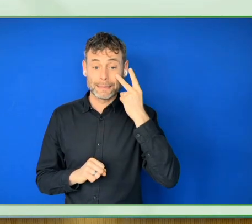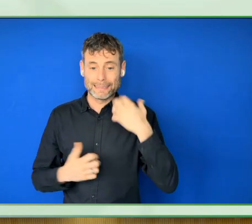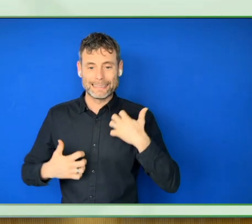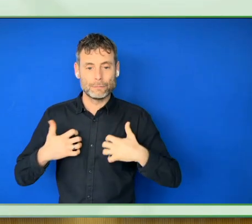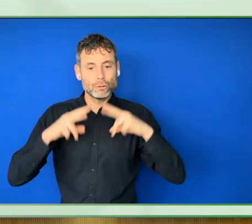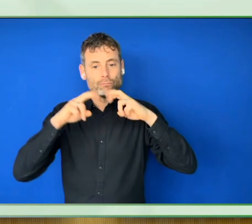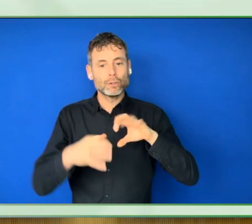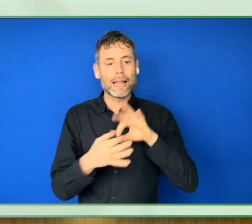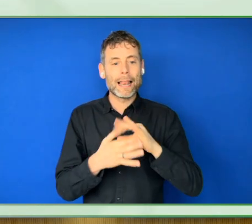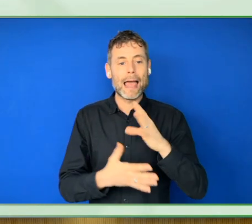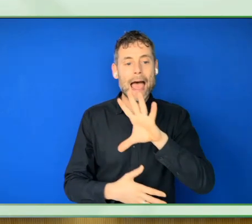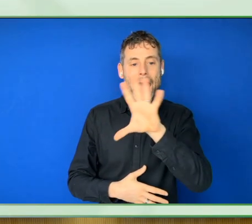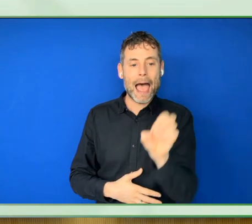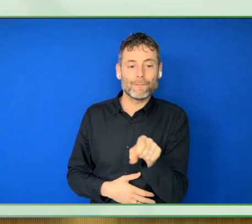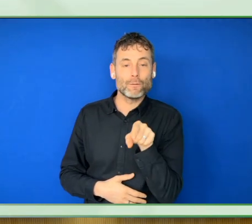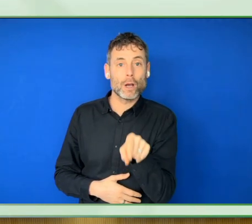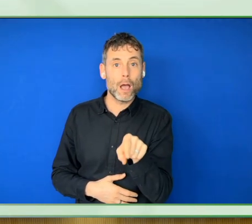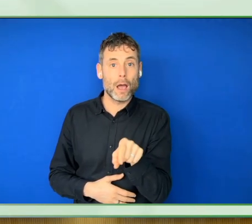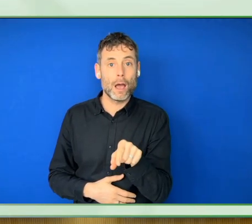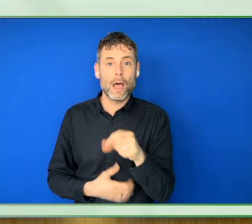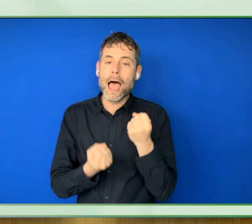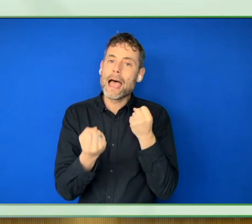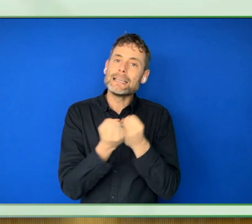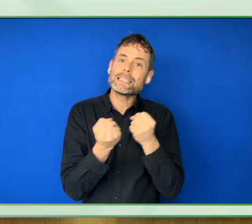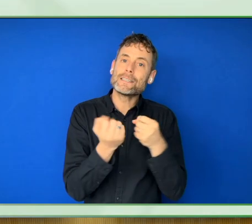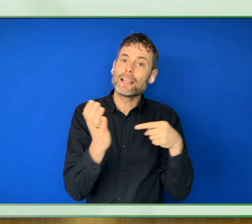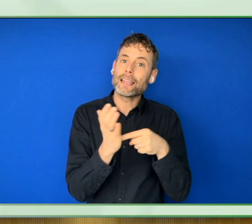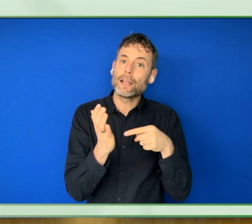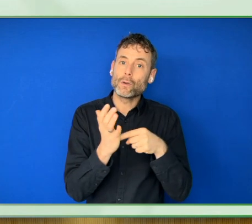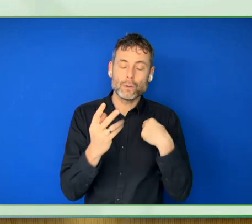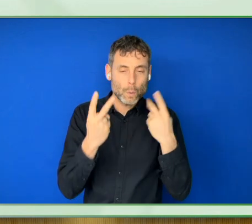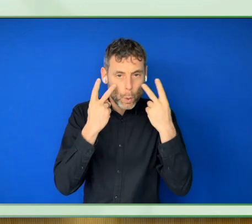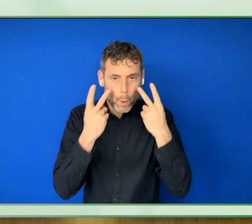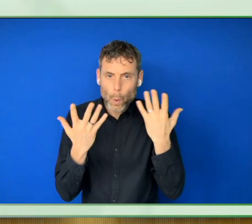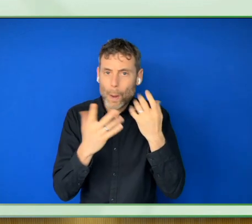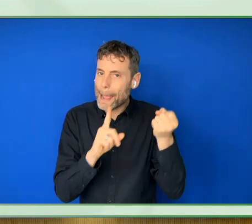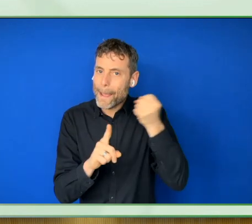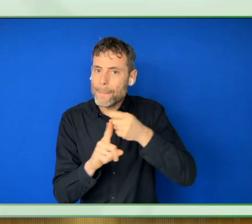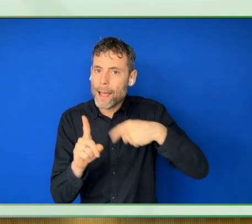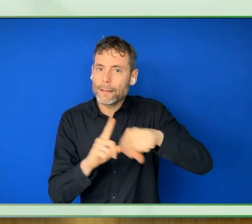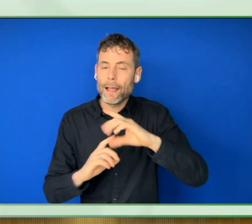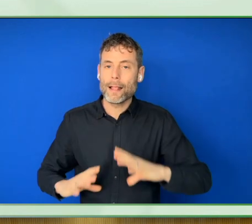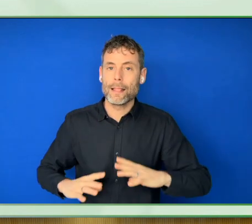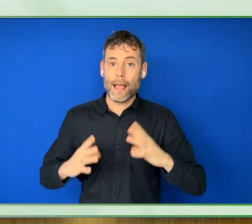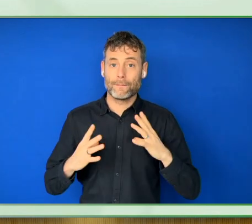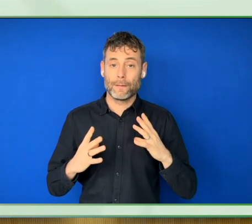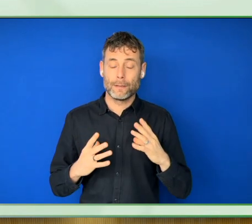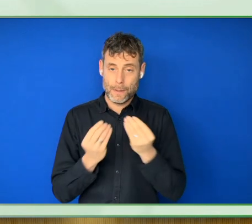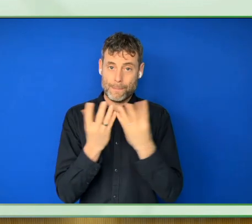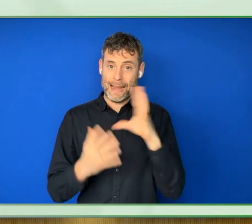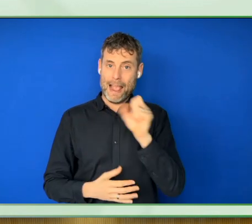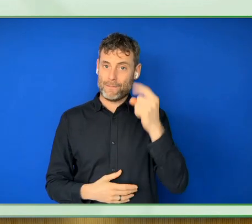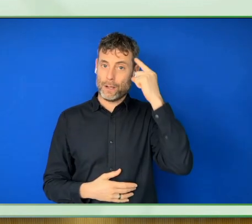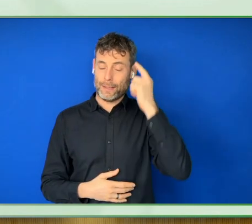the impact of assistive technology, and we learned that people still today believe in witchcraft and being cursed. And if